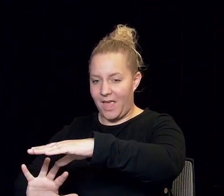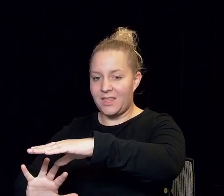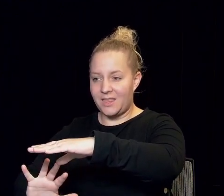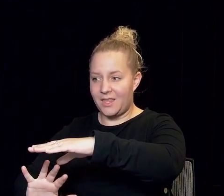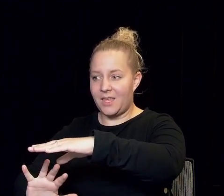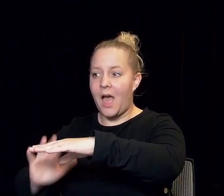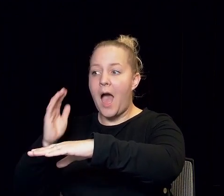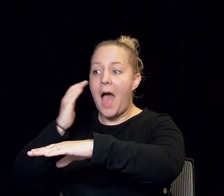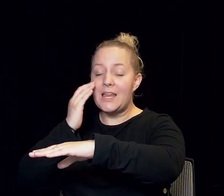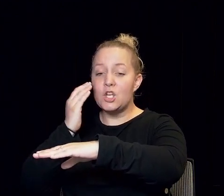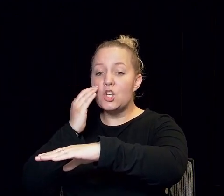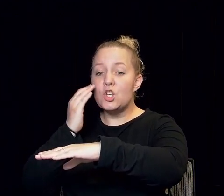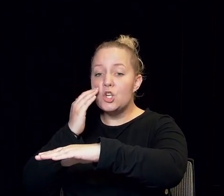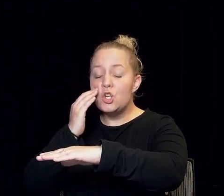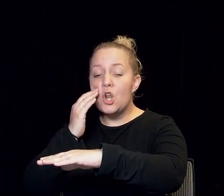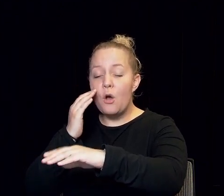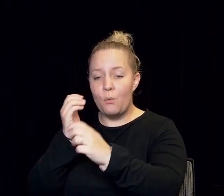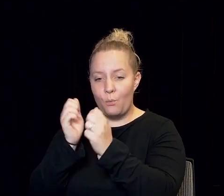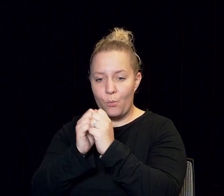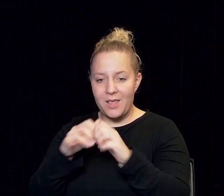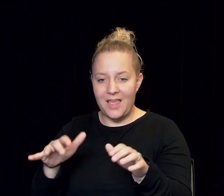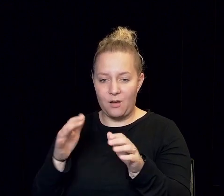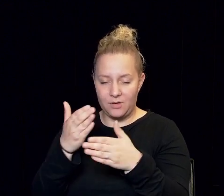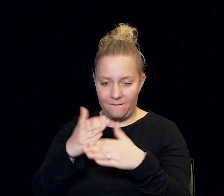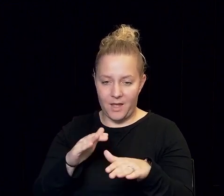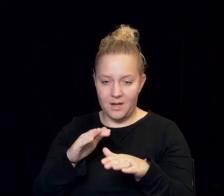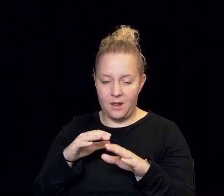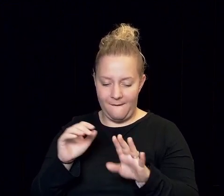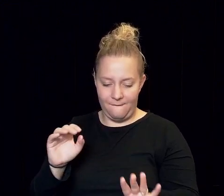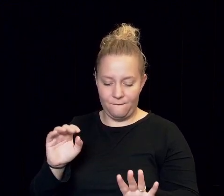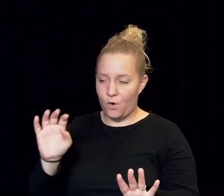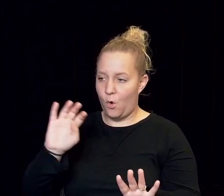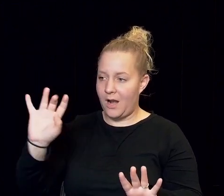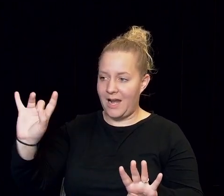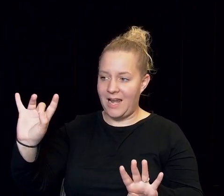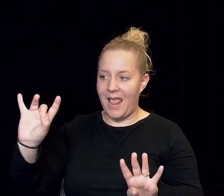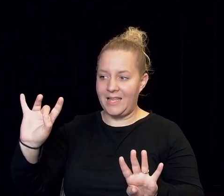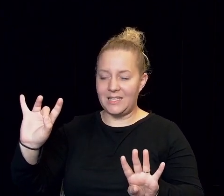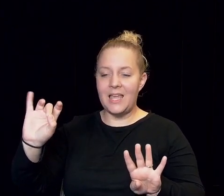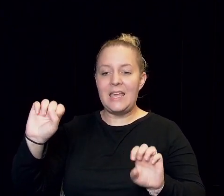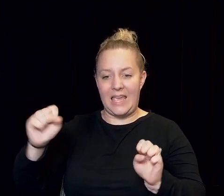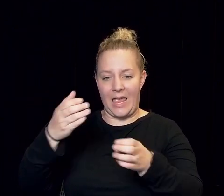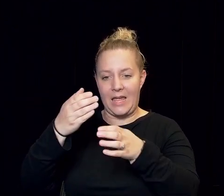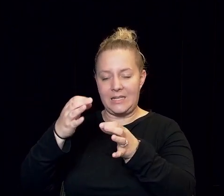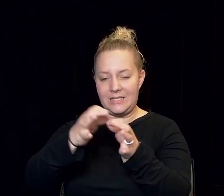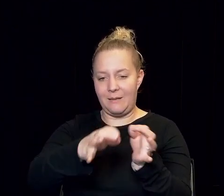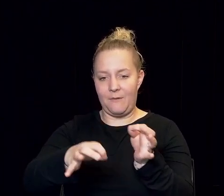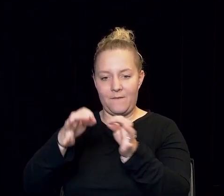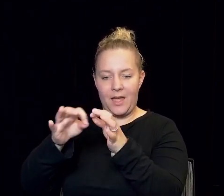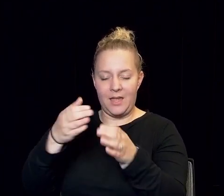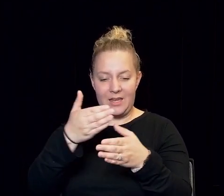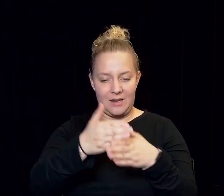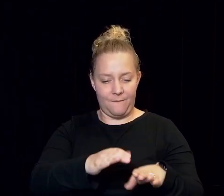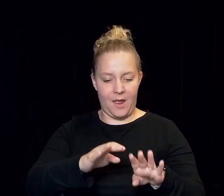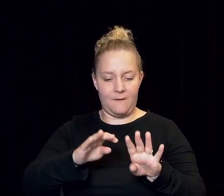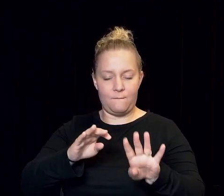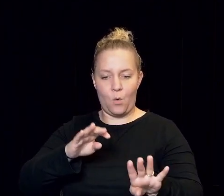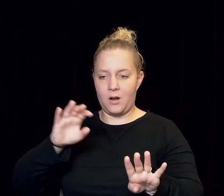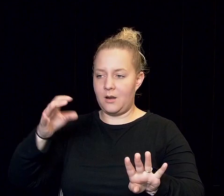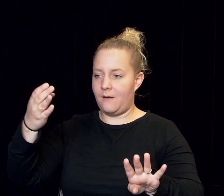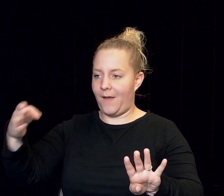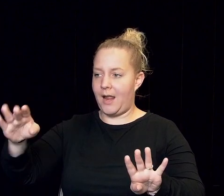without having to multiply or divide anything out, 4 and 8 can be simplified. I know I can divide both of those by 4. So go ahead and do